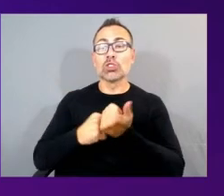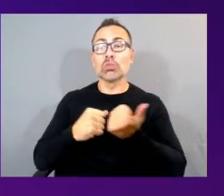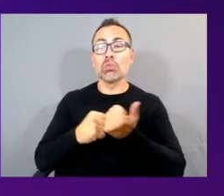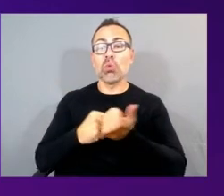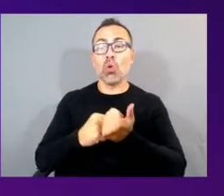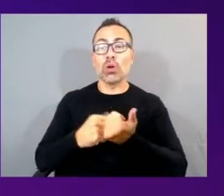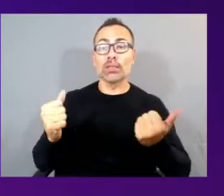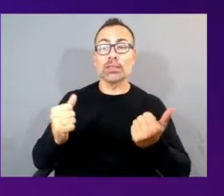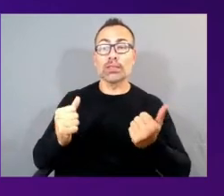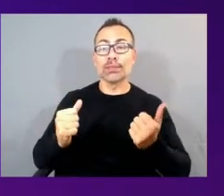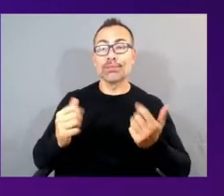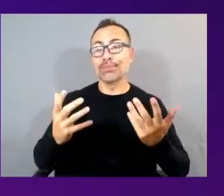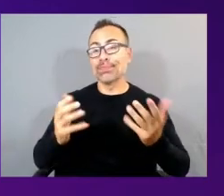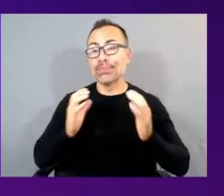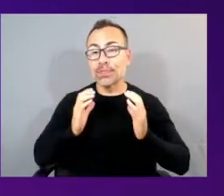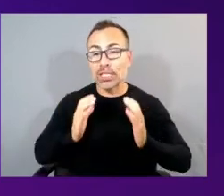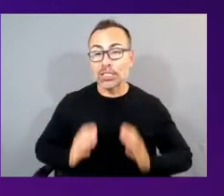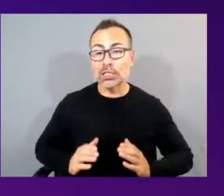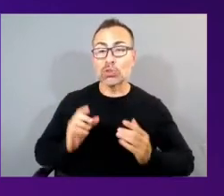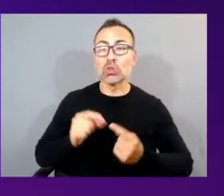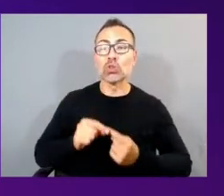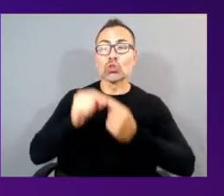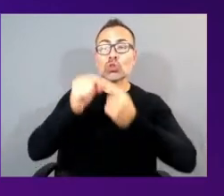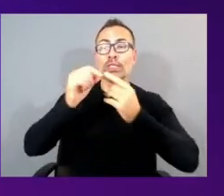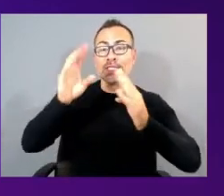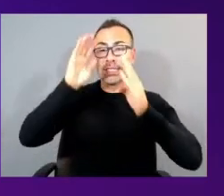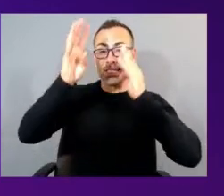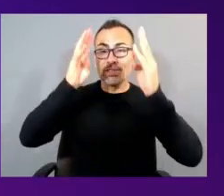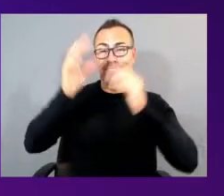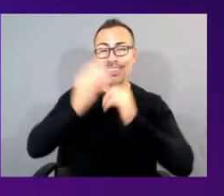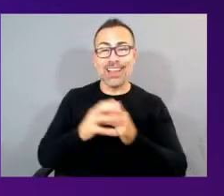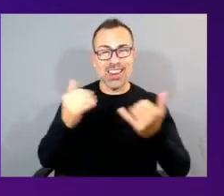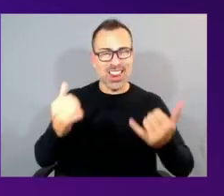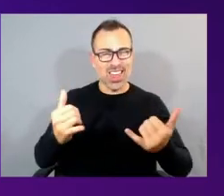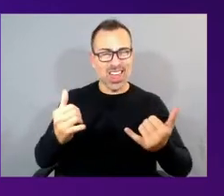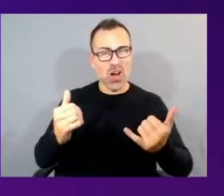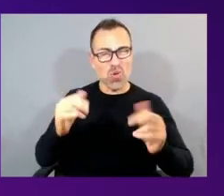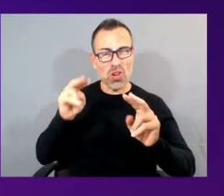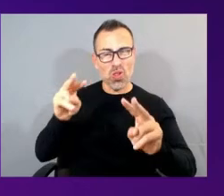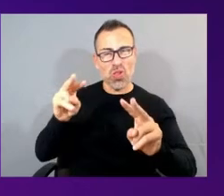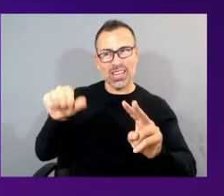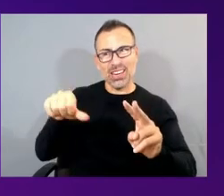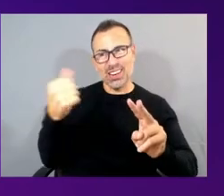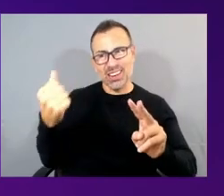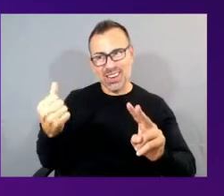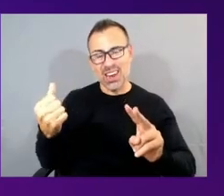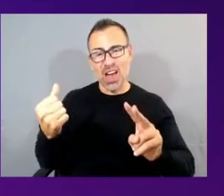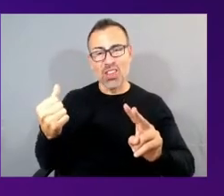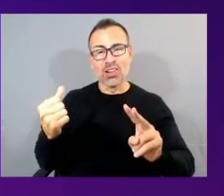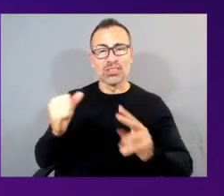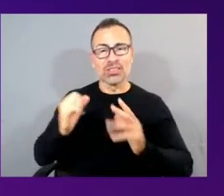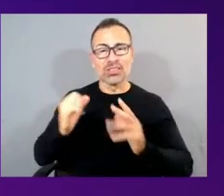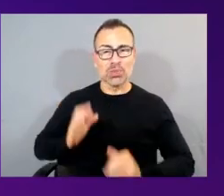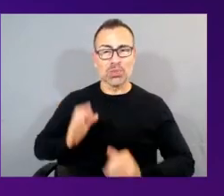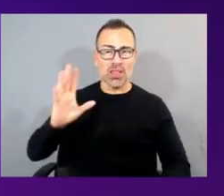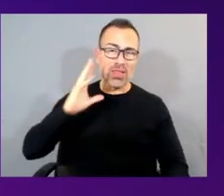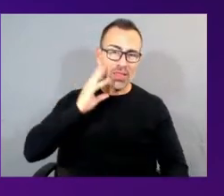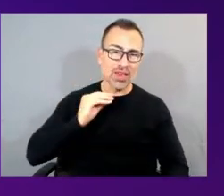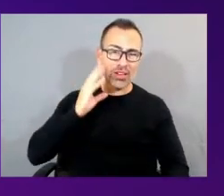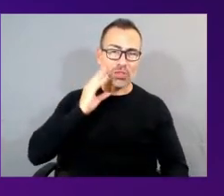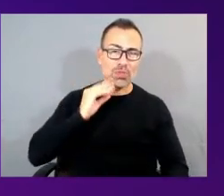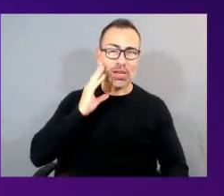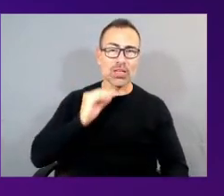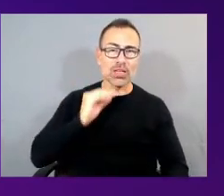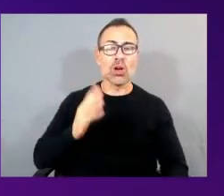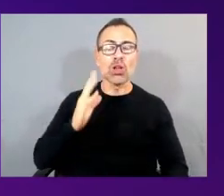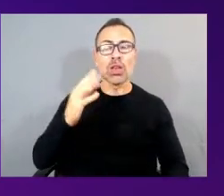innovation. Now we will show another unique customer journey through digital transformation. Let's send it over to Kiel and